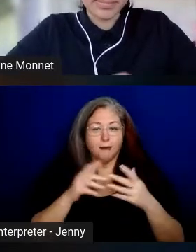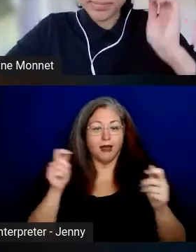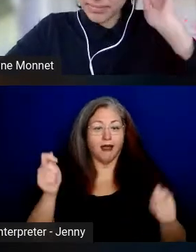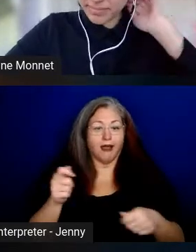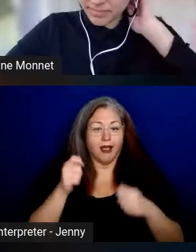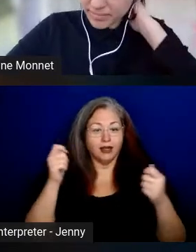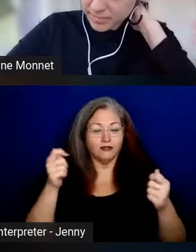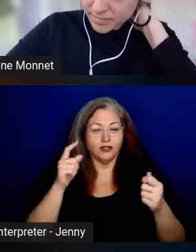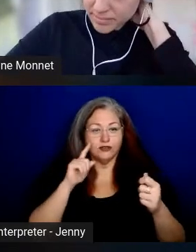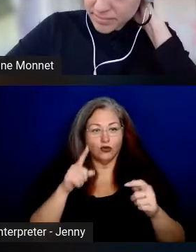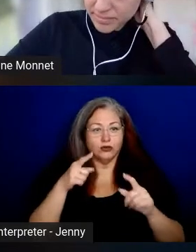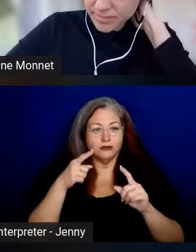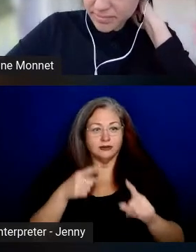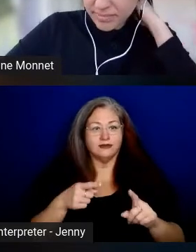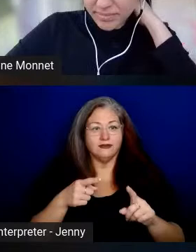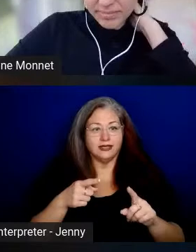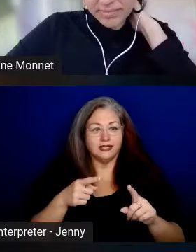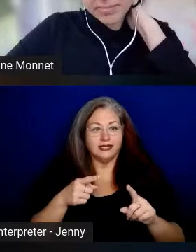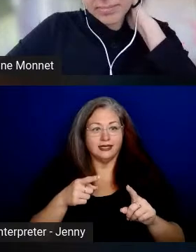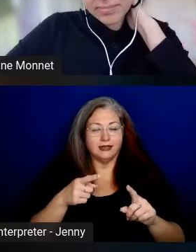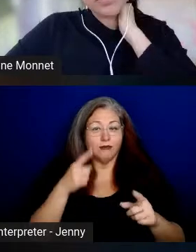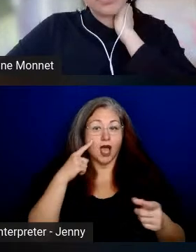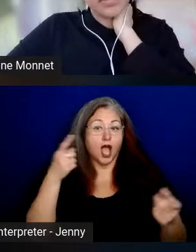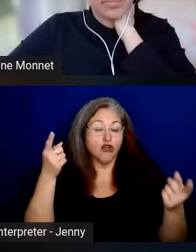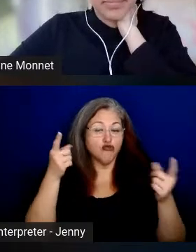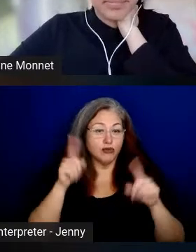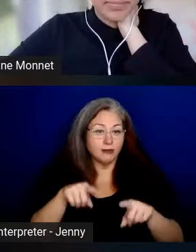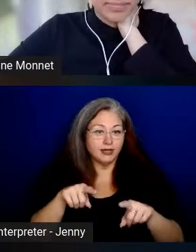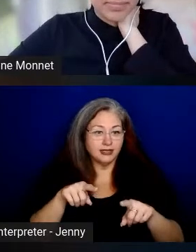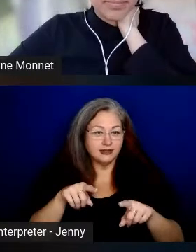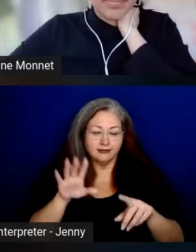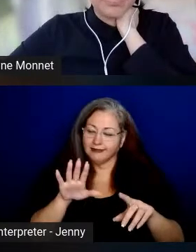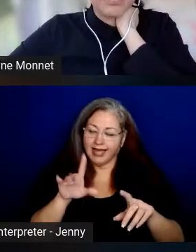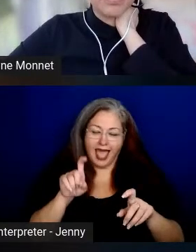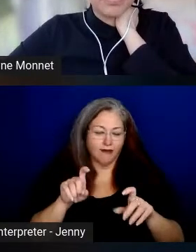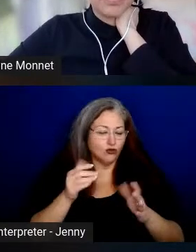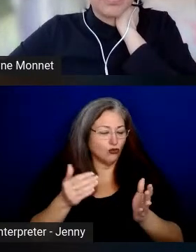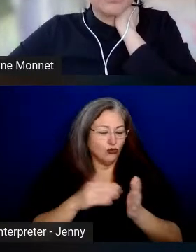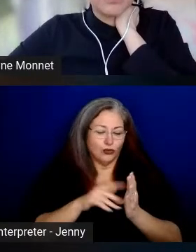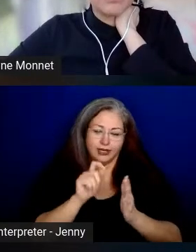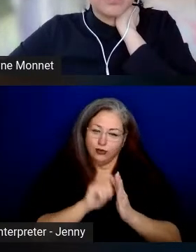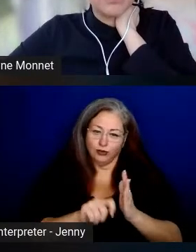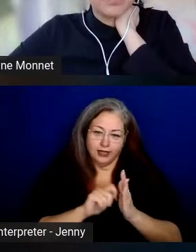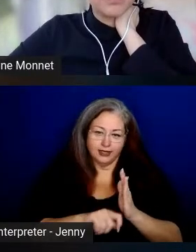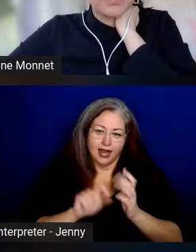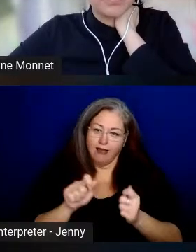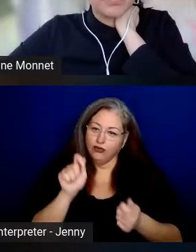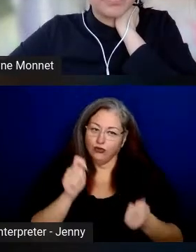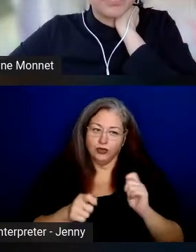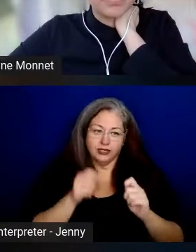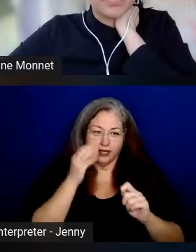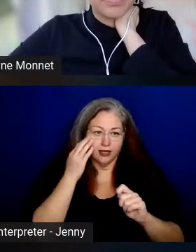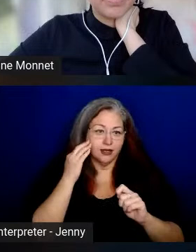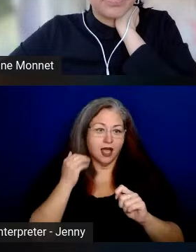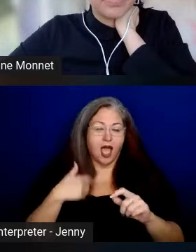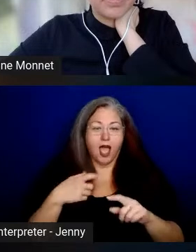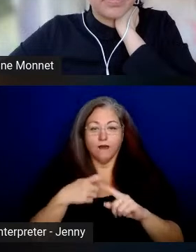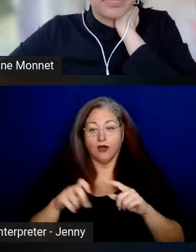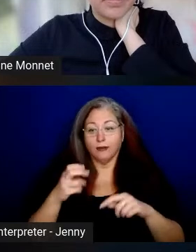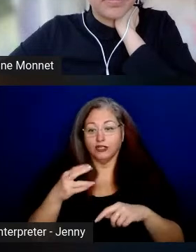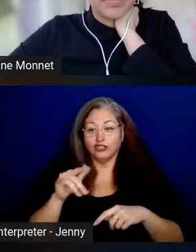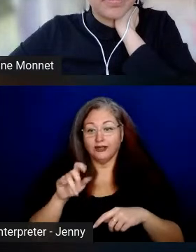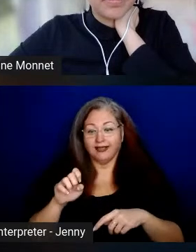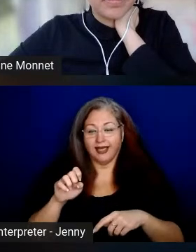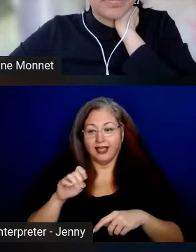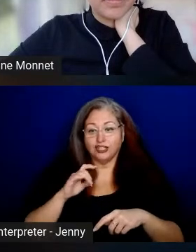certain agreements that have to be redone, have to be rewritten. Mm-hmm. And I'm from Chile, and we are